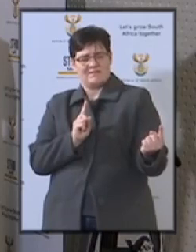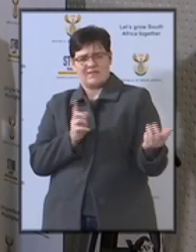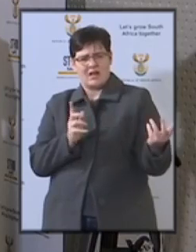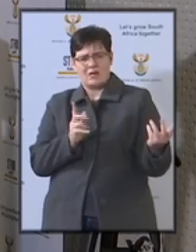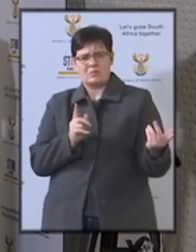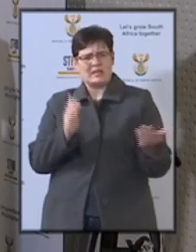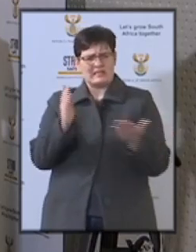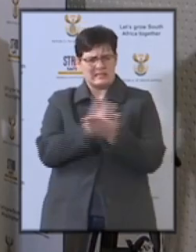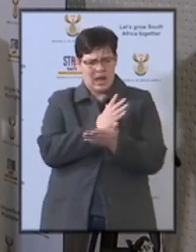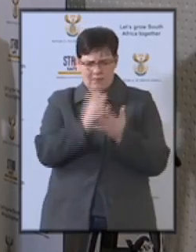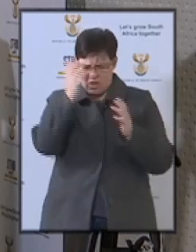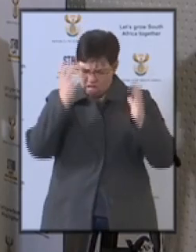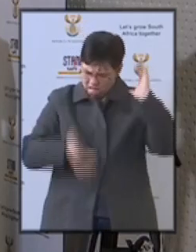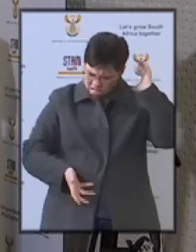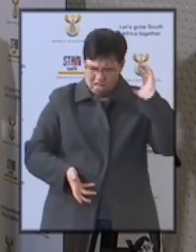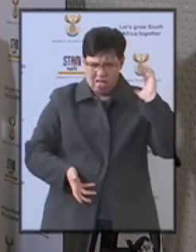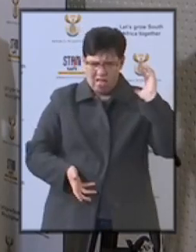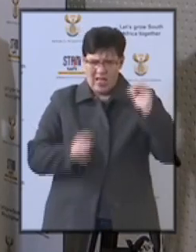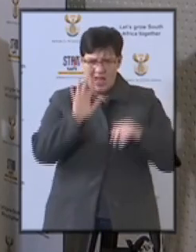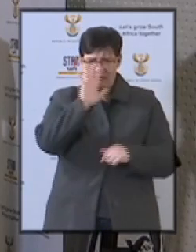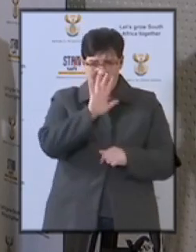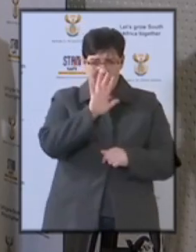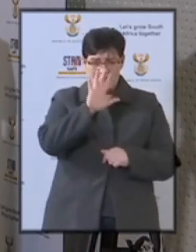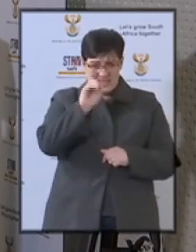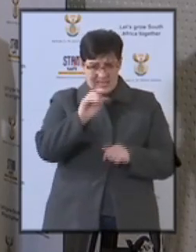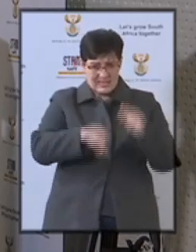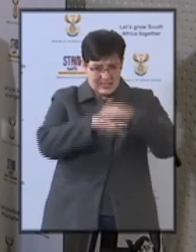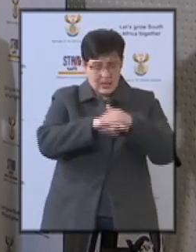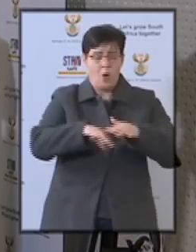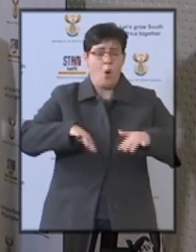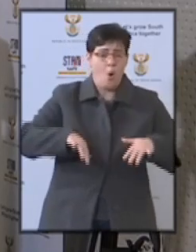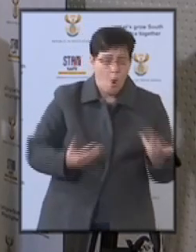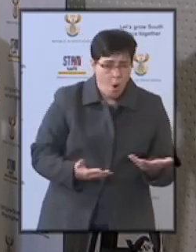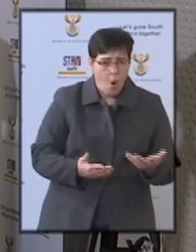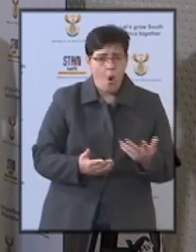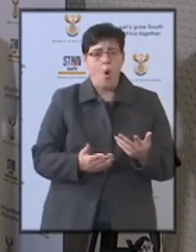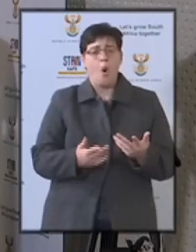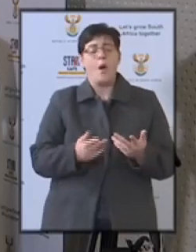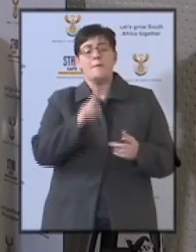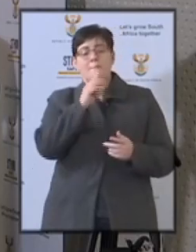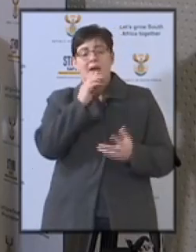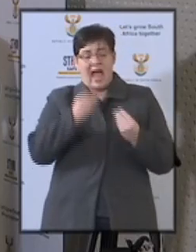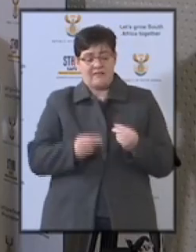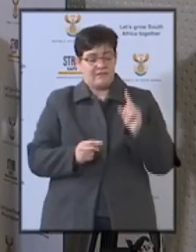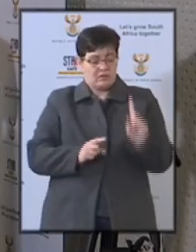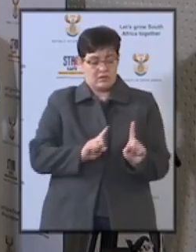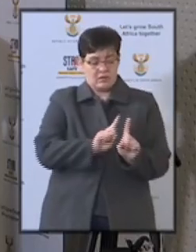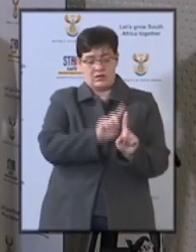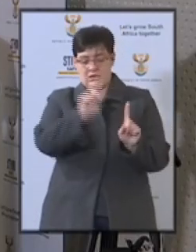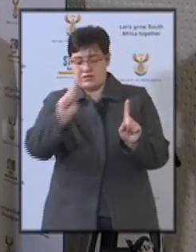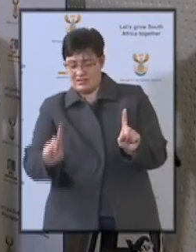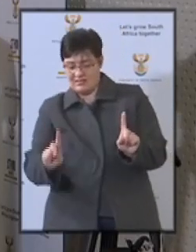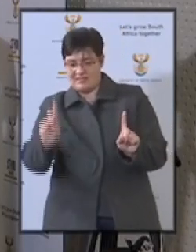seems to be some confusion in the restaurant industry regarding what the